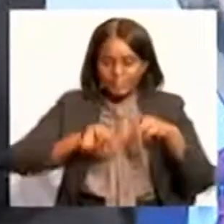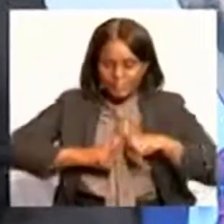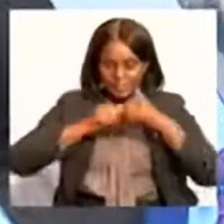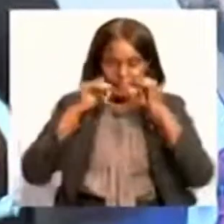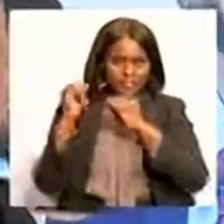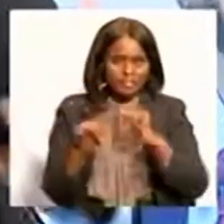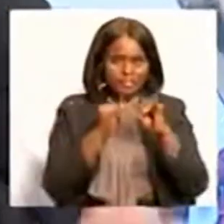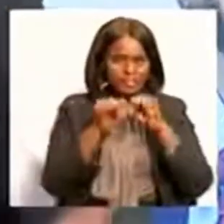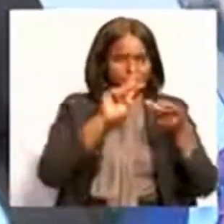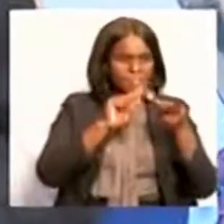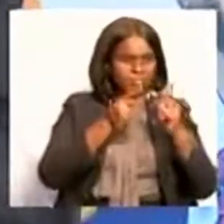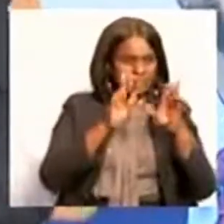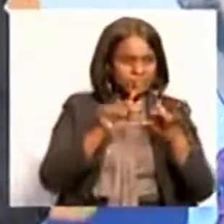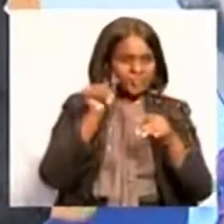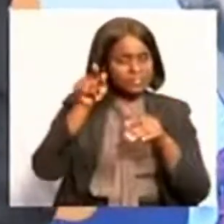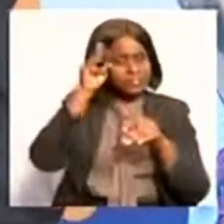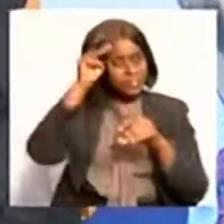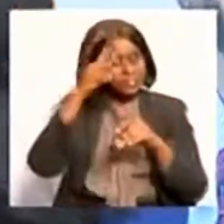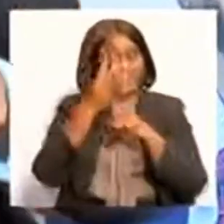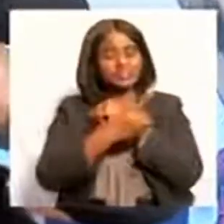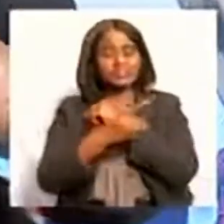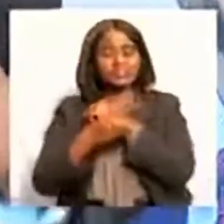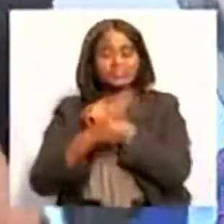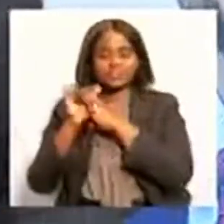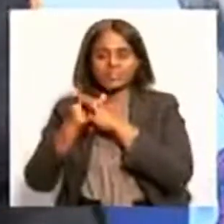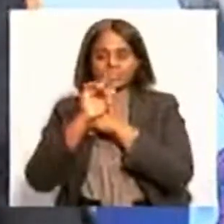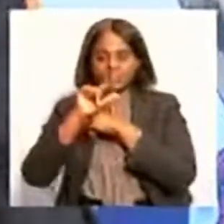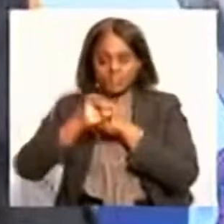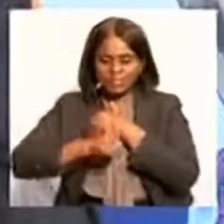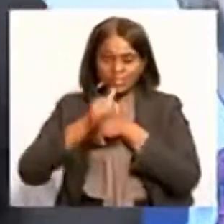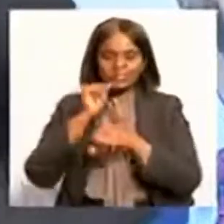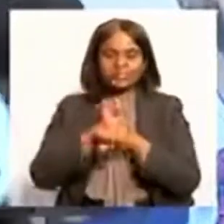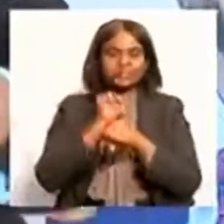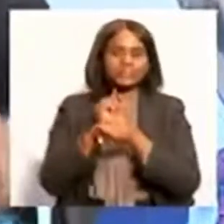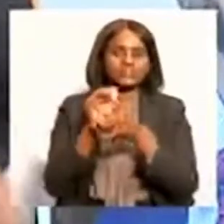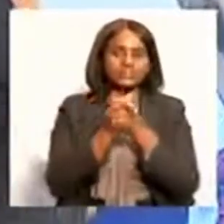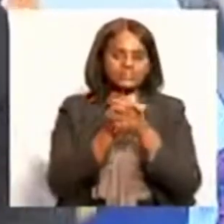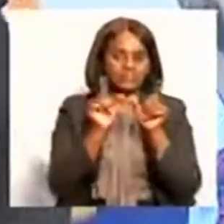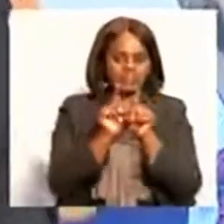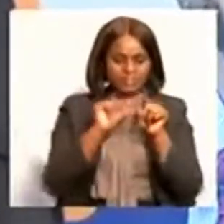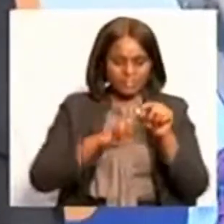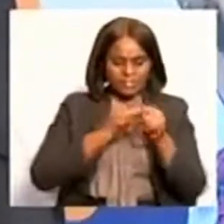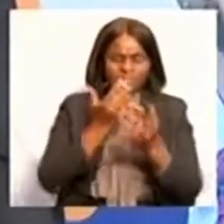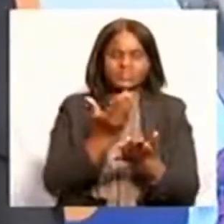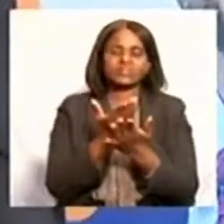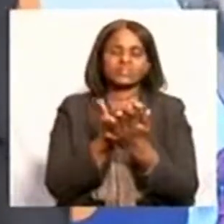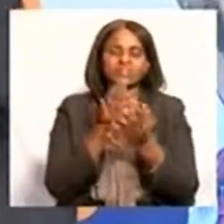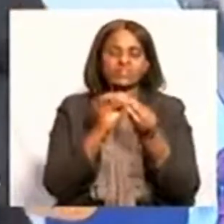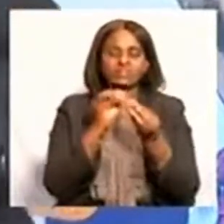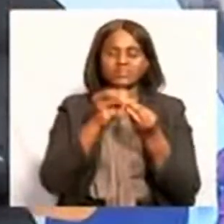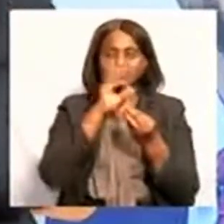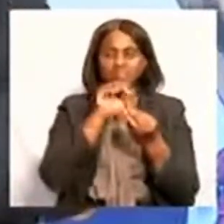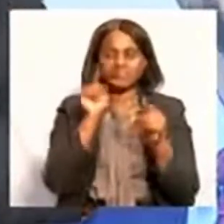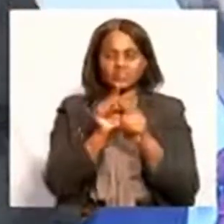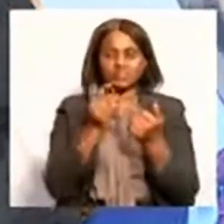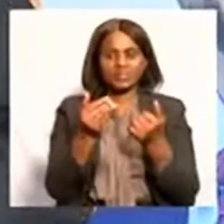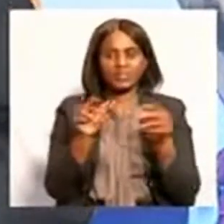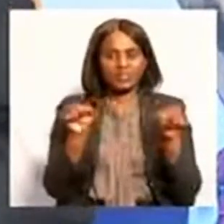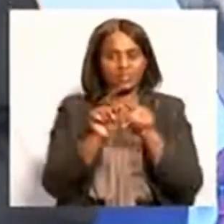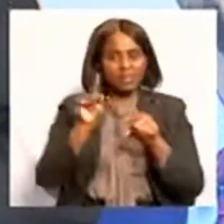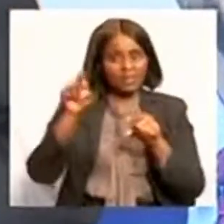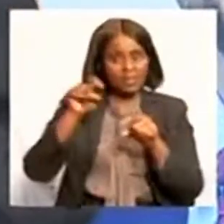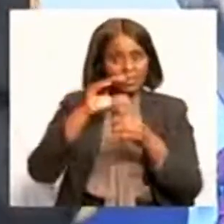implementing partners, business ministry departments. But of course we collaborate and we do recommendations. And it's also a